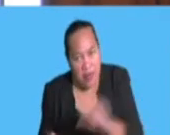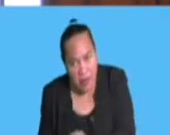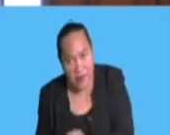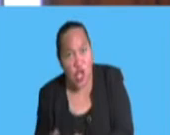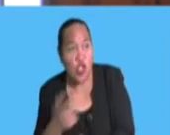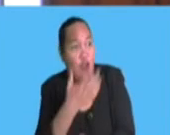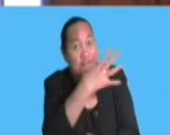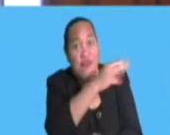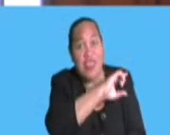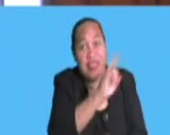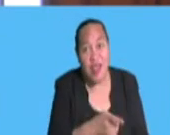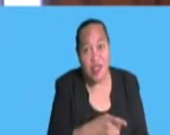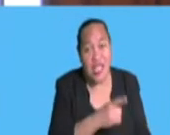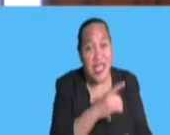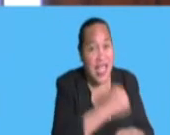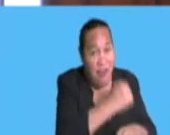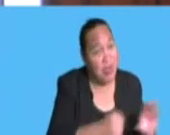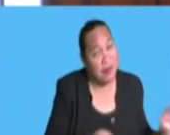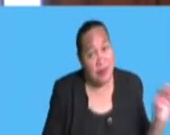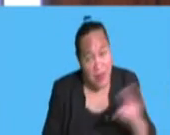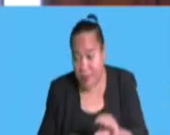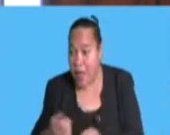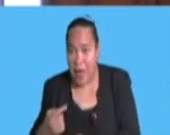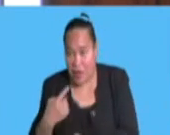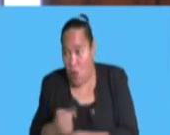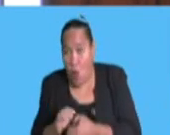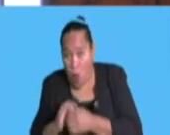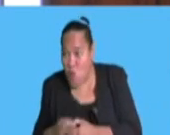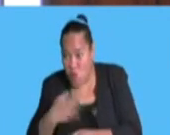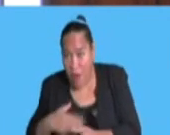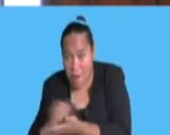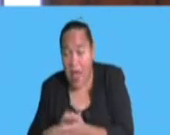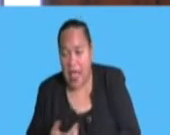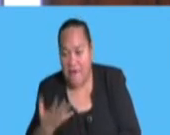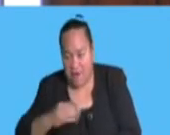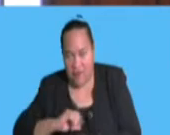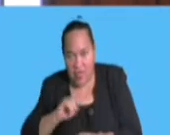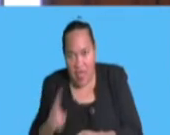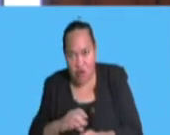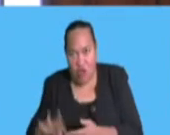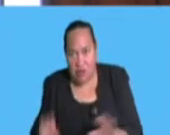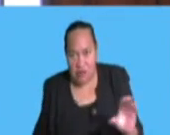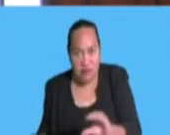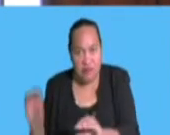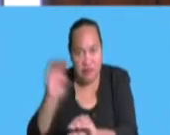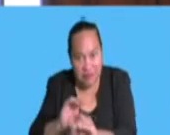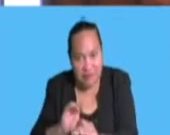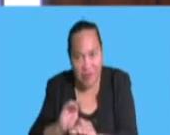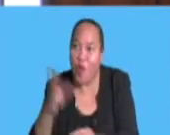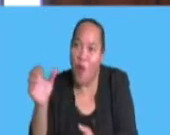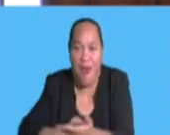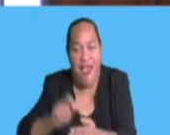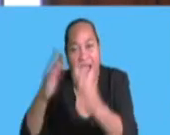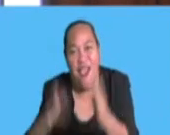via a subsidy if the prospective homeowner also commits to $50,000 for the long-term investment. Number three,